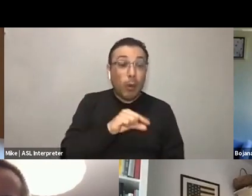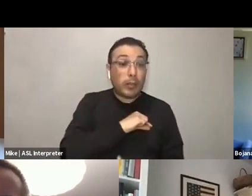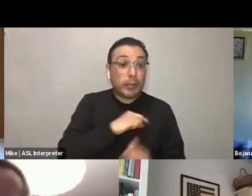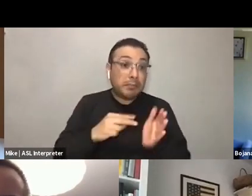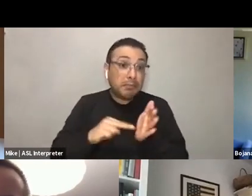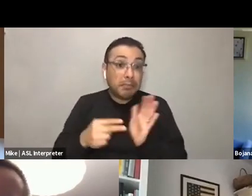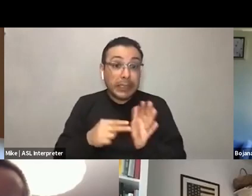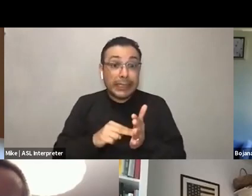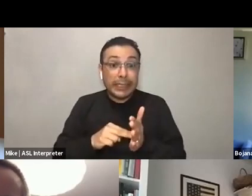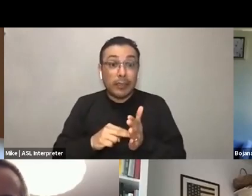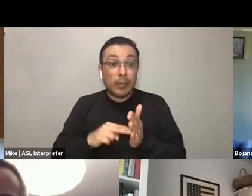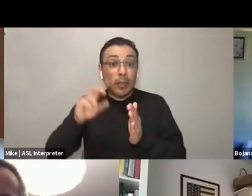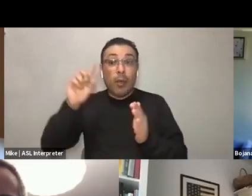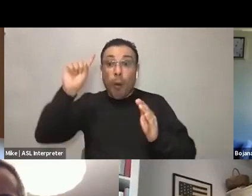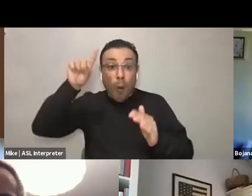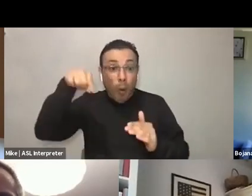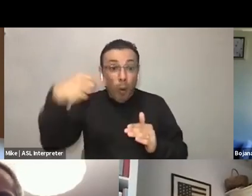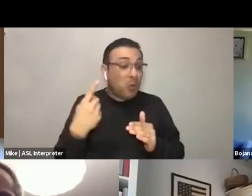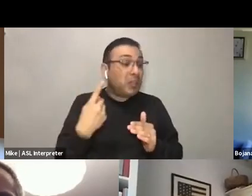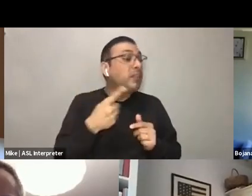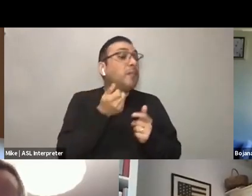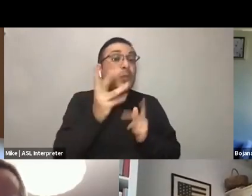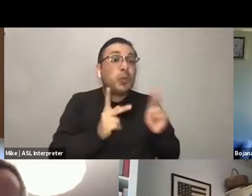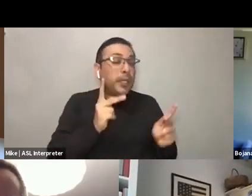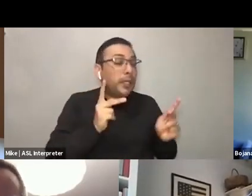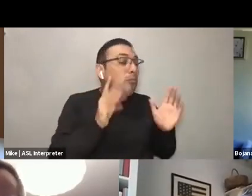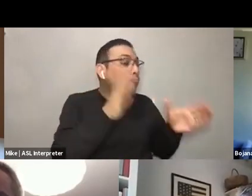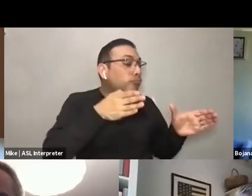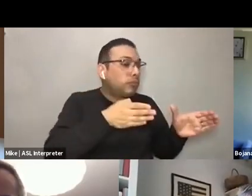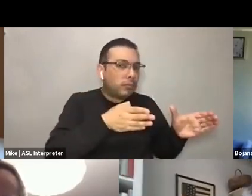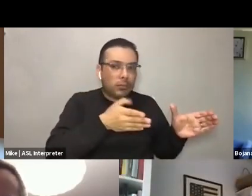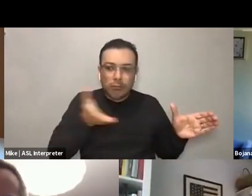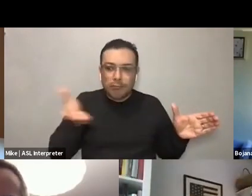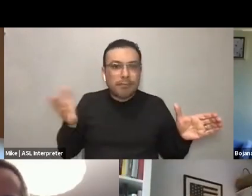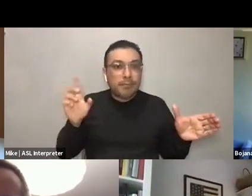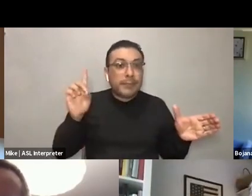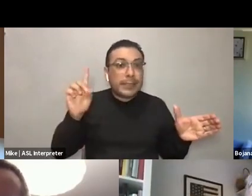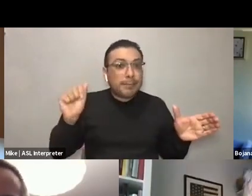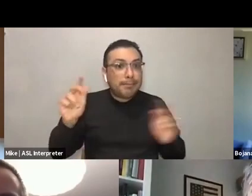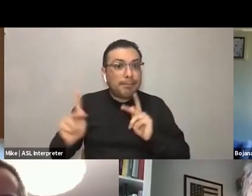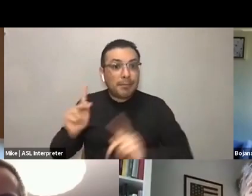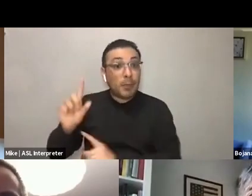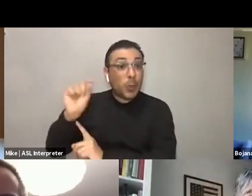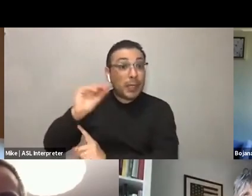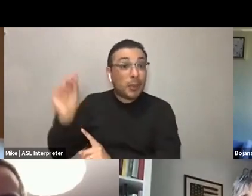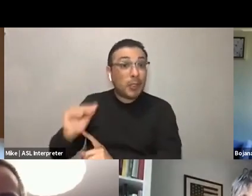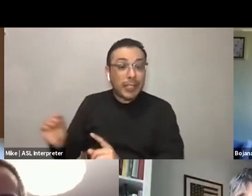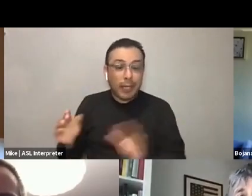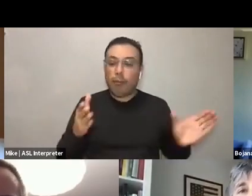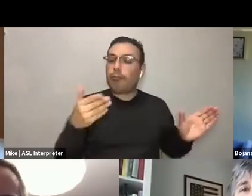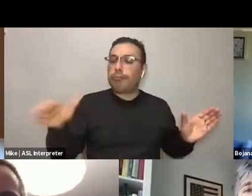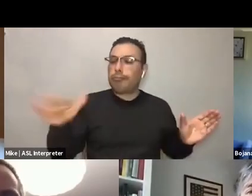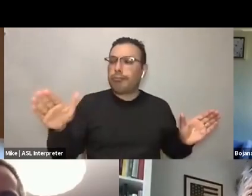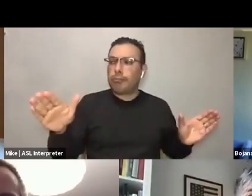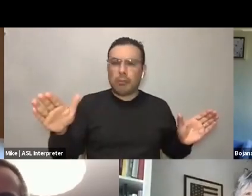that they weren't putting a lot of attention to this area, to this population, which is roughly 20% of the population. So how could we be